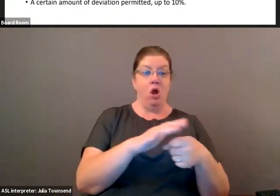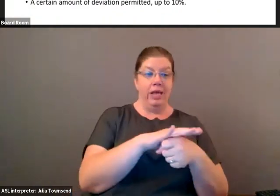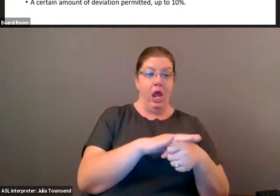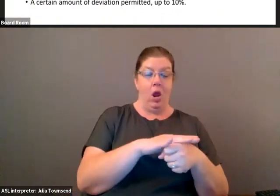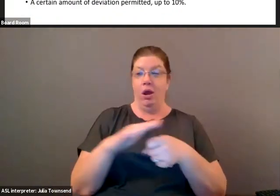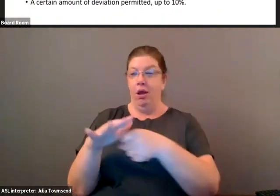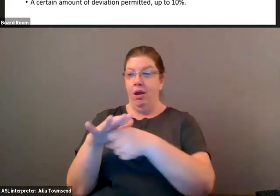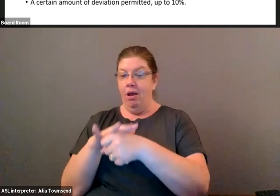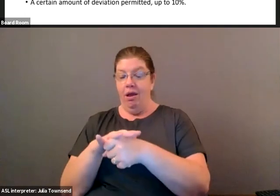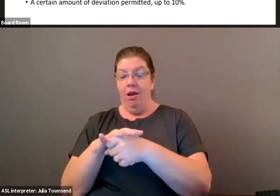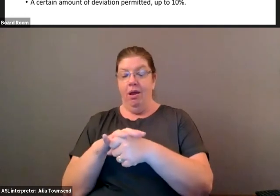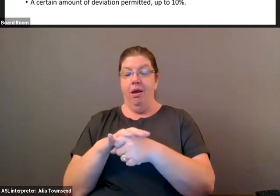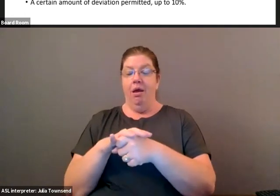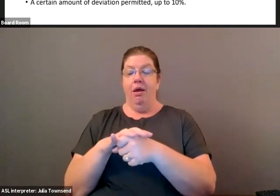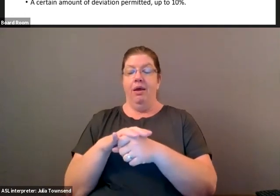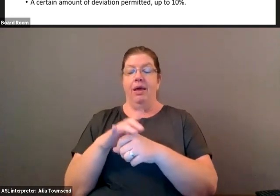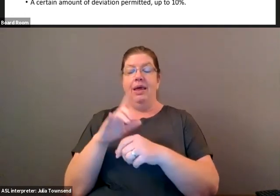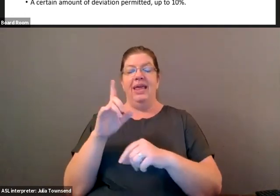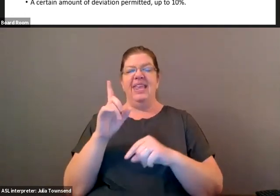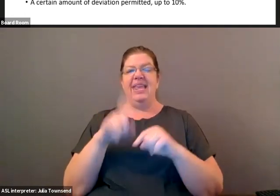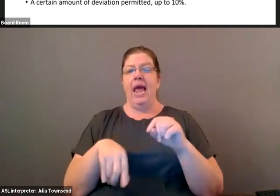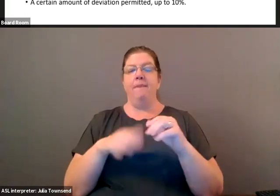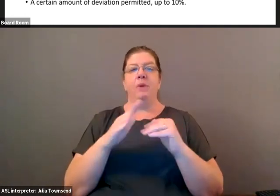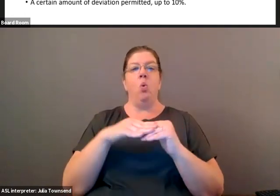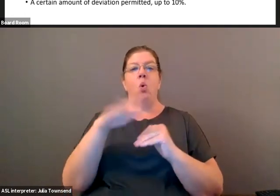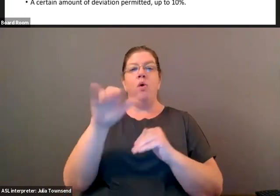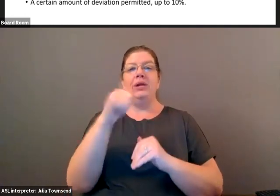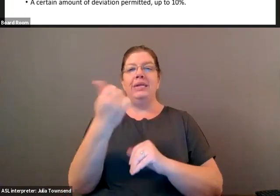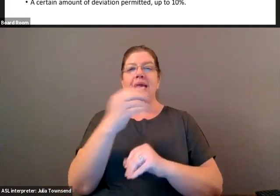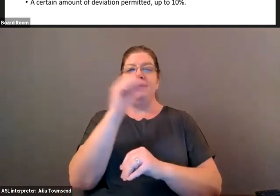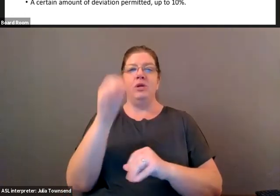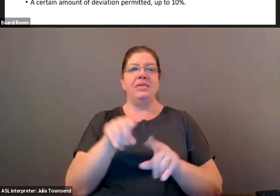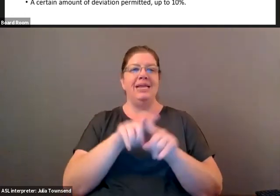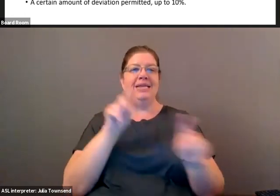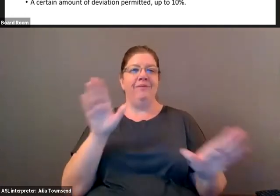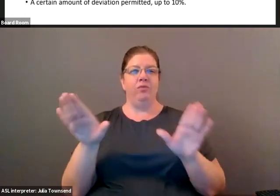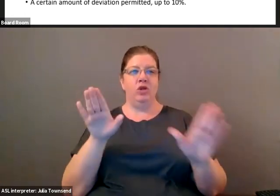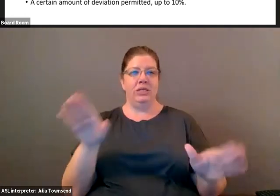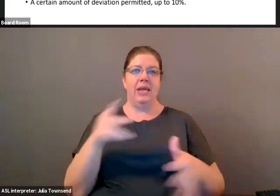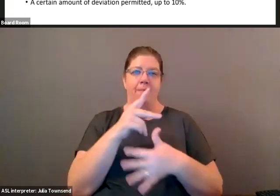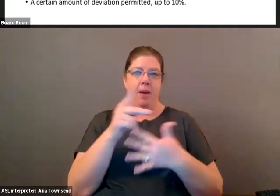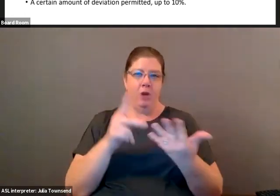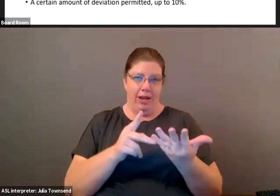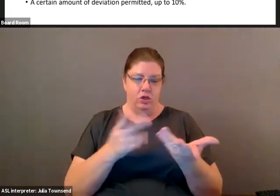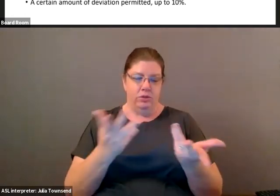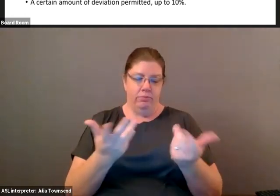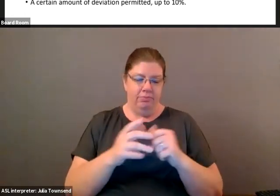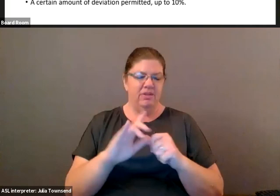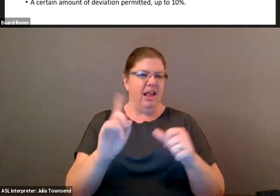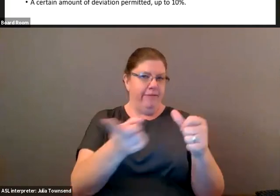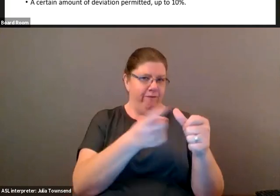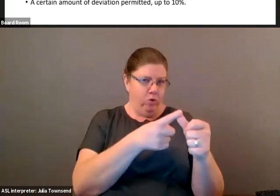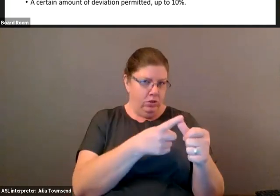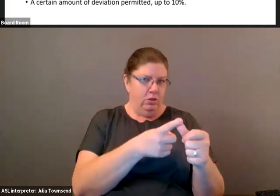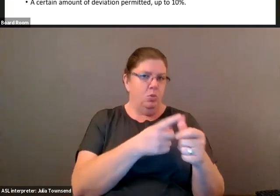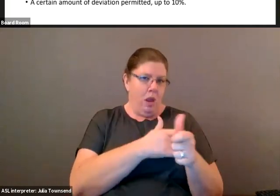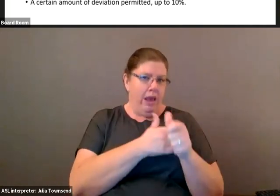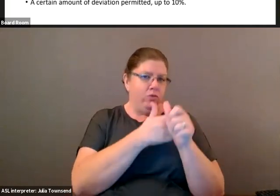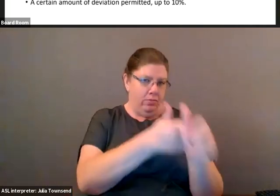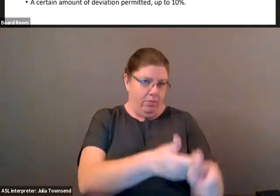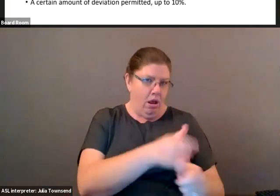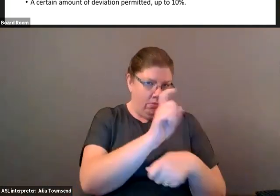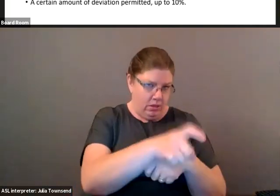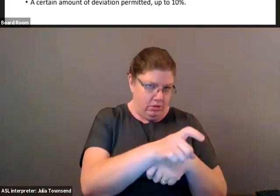have no more than a 10% differential in terms of total population. So that's the first thing that we have to comply with.